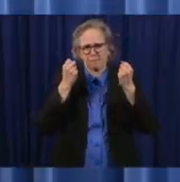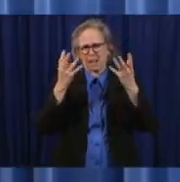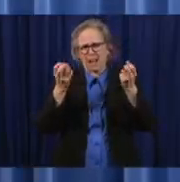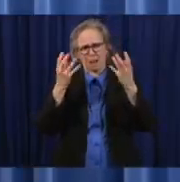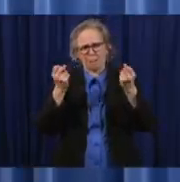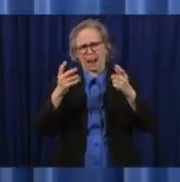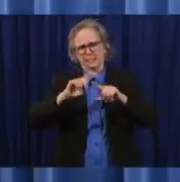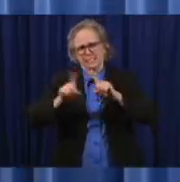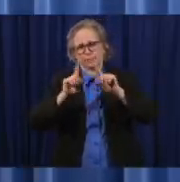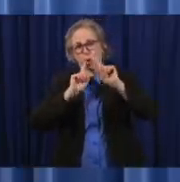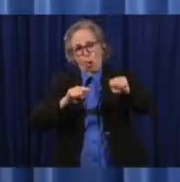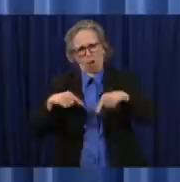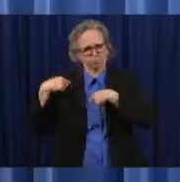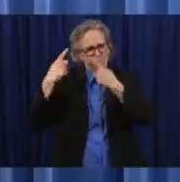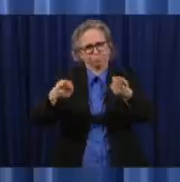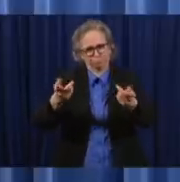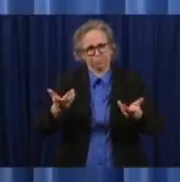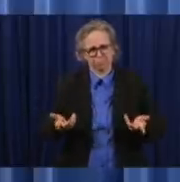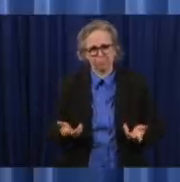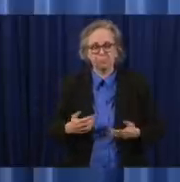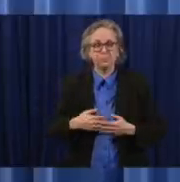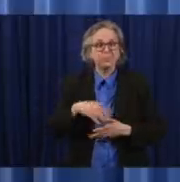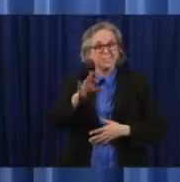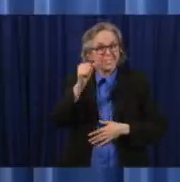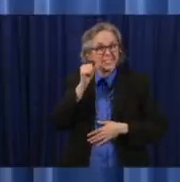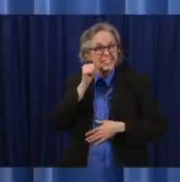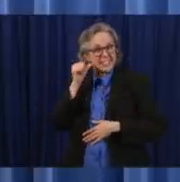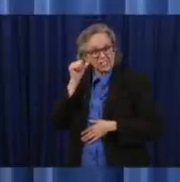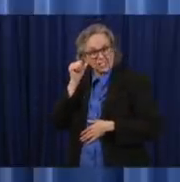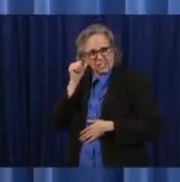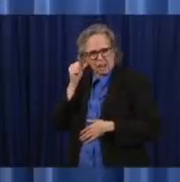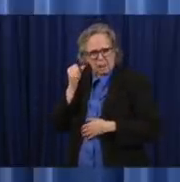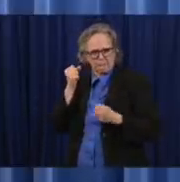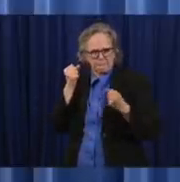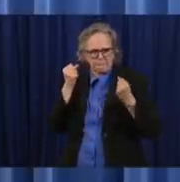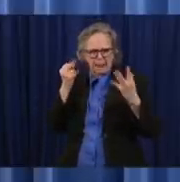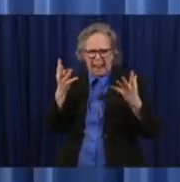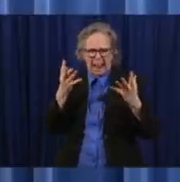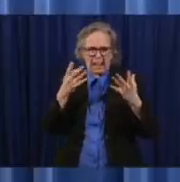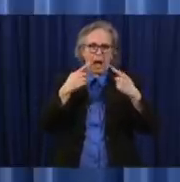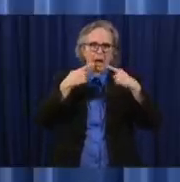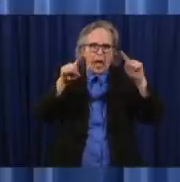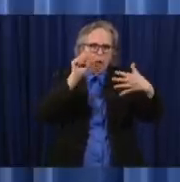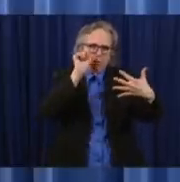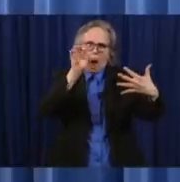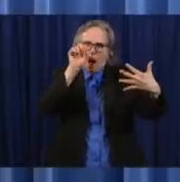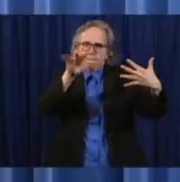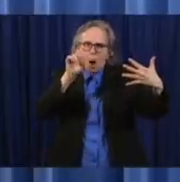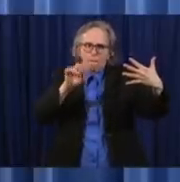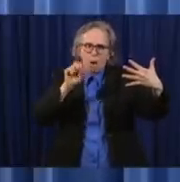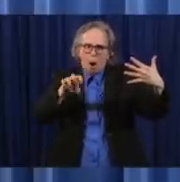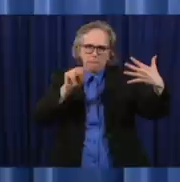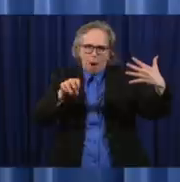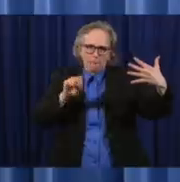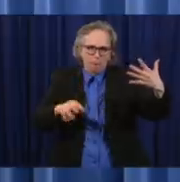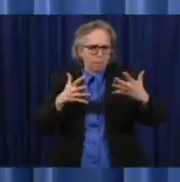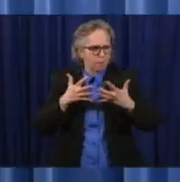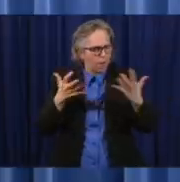time. Yesterday, we made a lot of announcements, a lot of different things, but